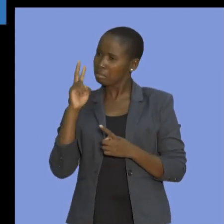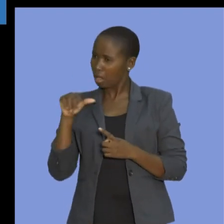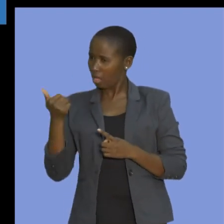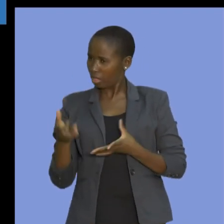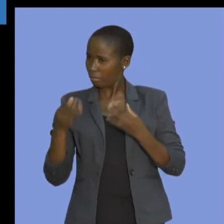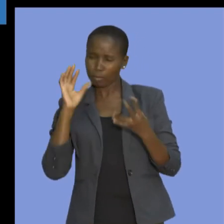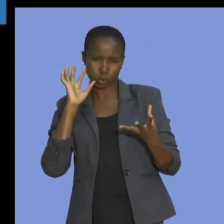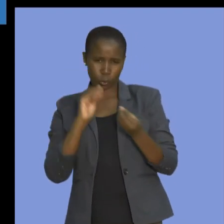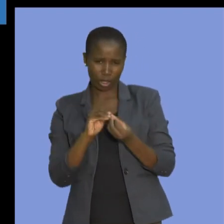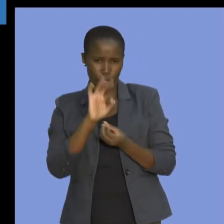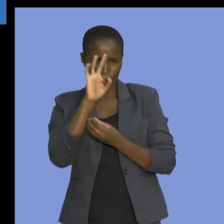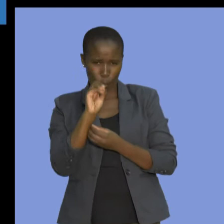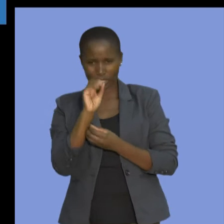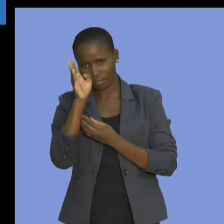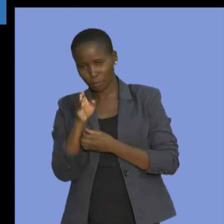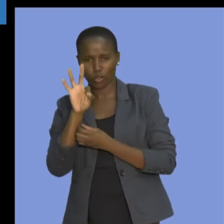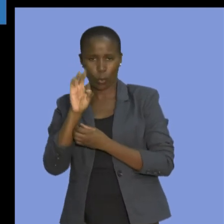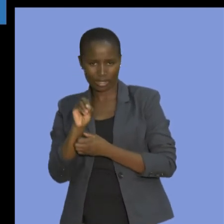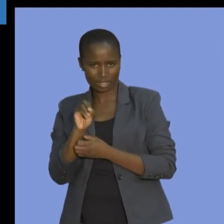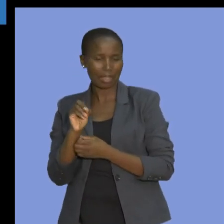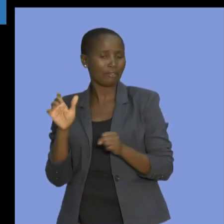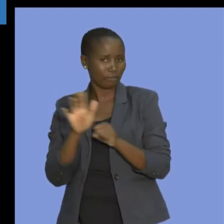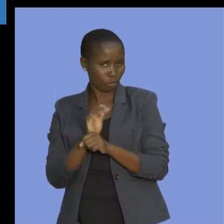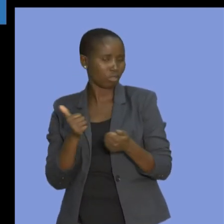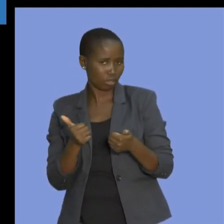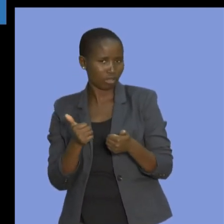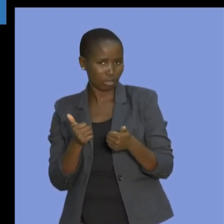How many learners got between 5 and 9?